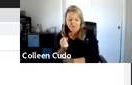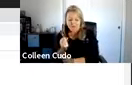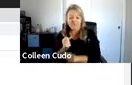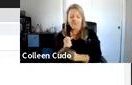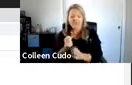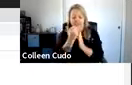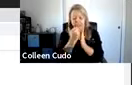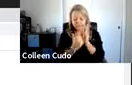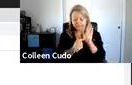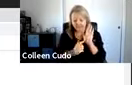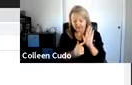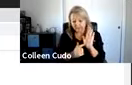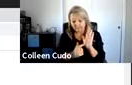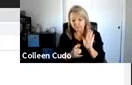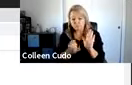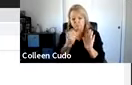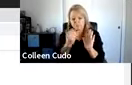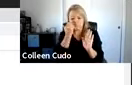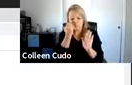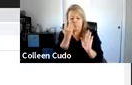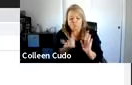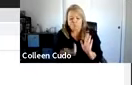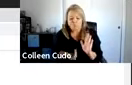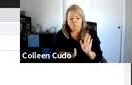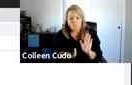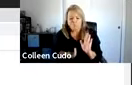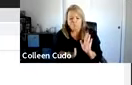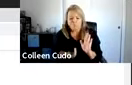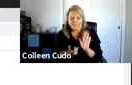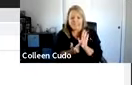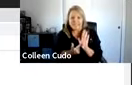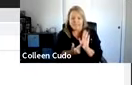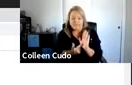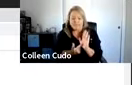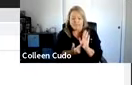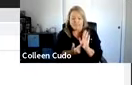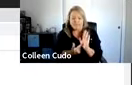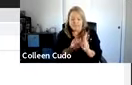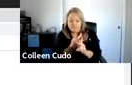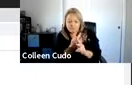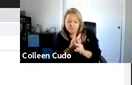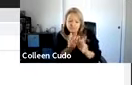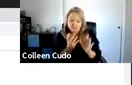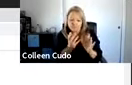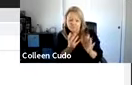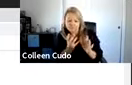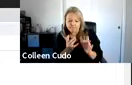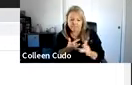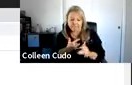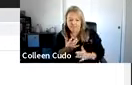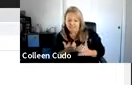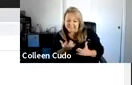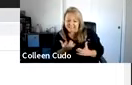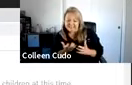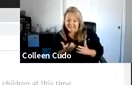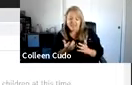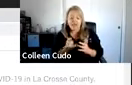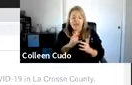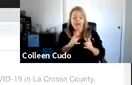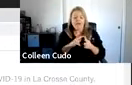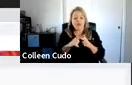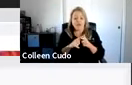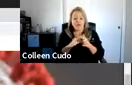of symptoms so that you know the symptoms to be watching for, and a link relating to face coverings